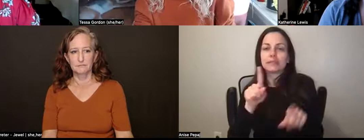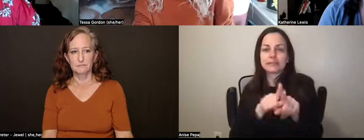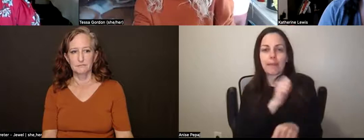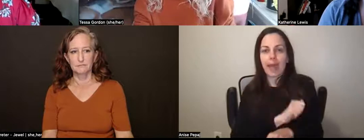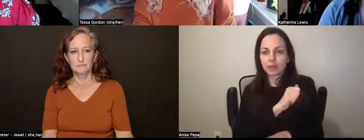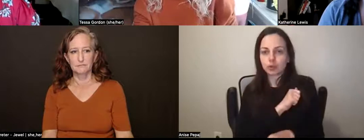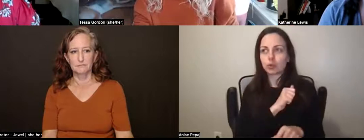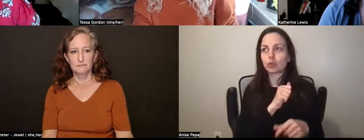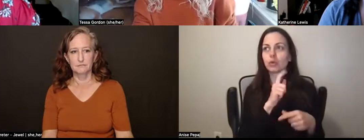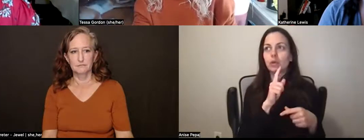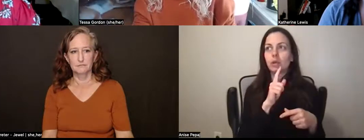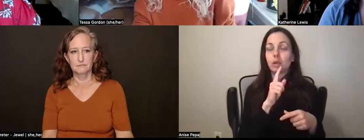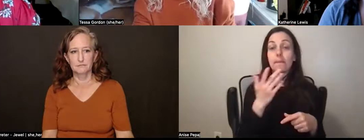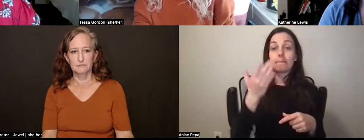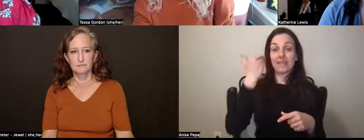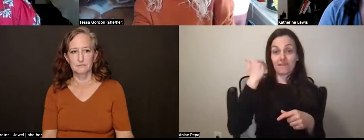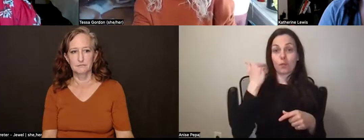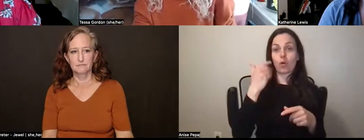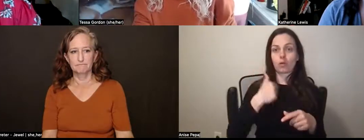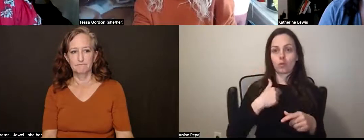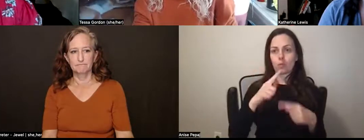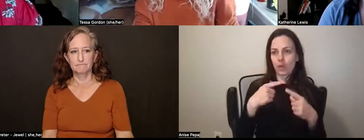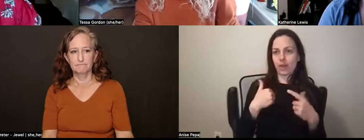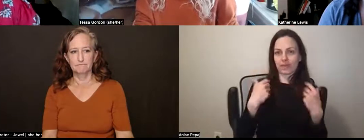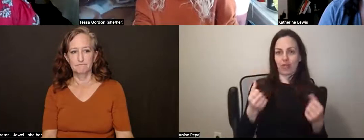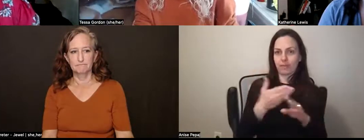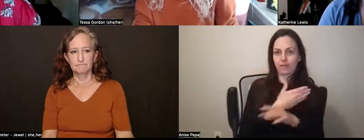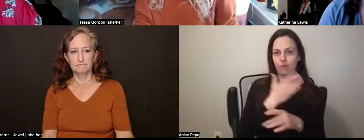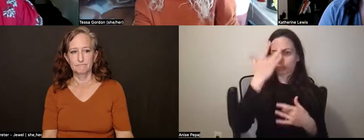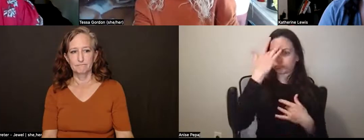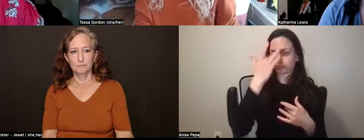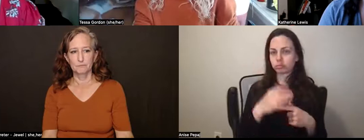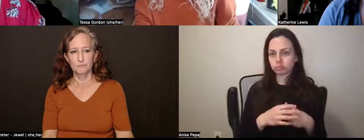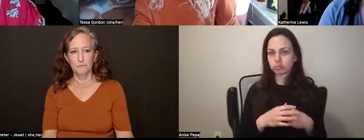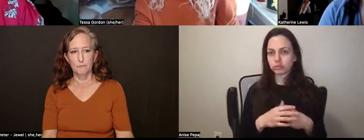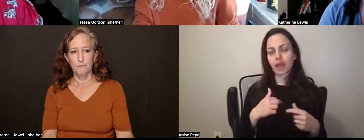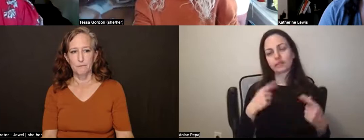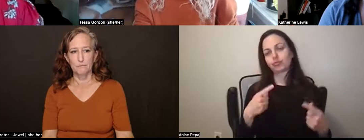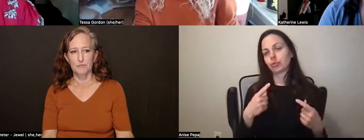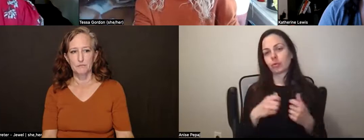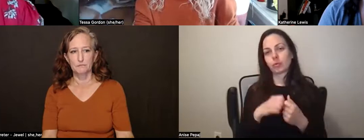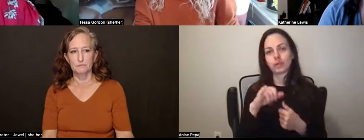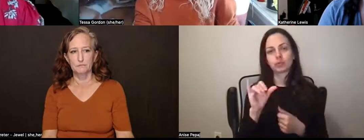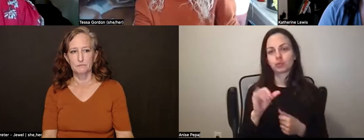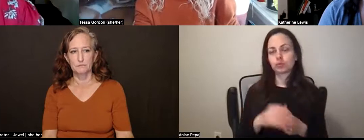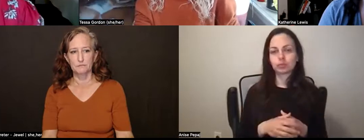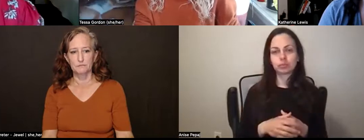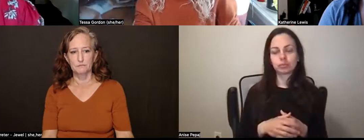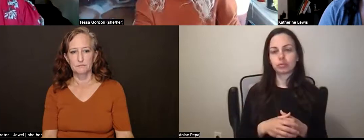I was quote unquote healthy. And so I struggle with it too. And